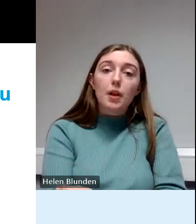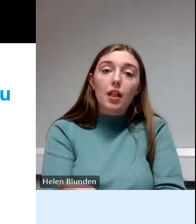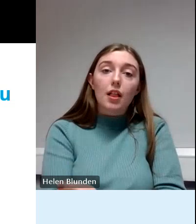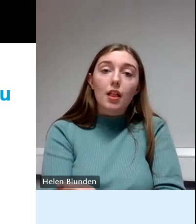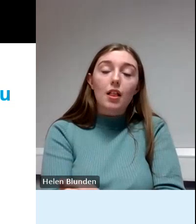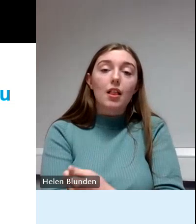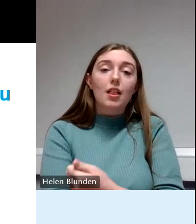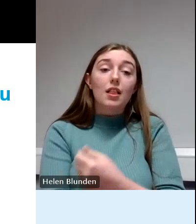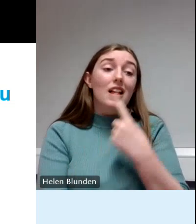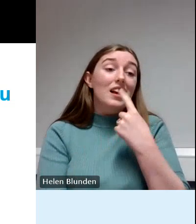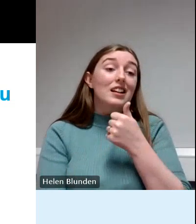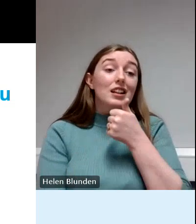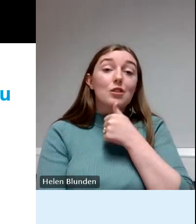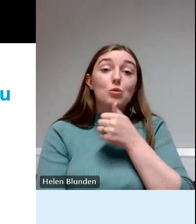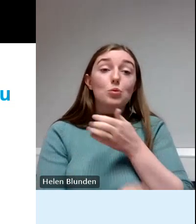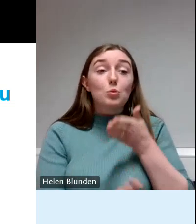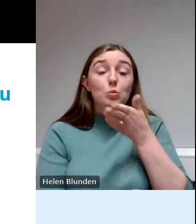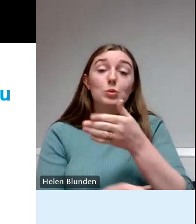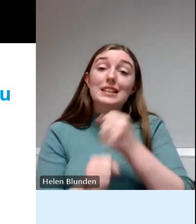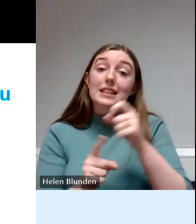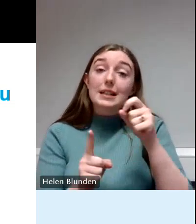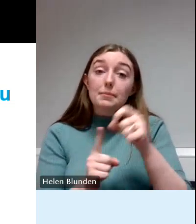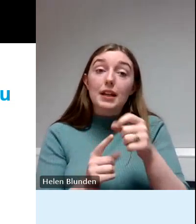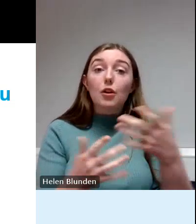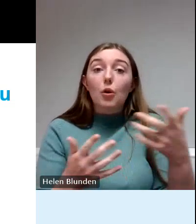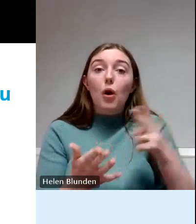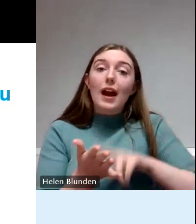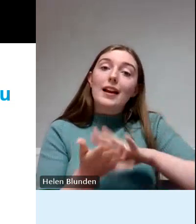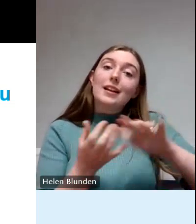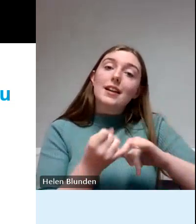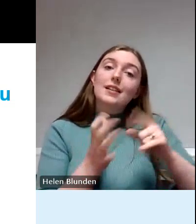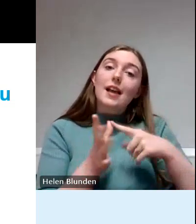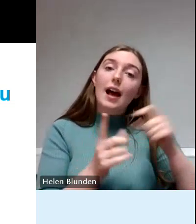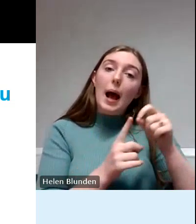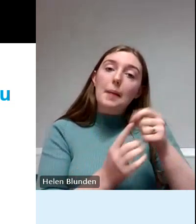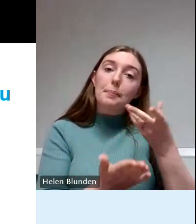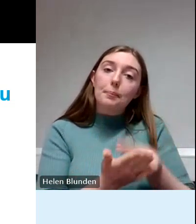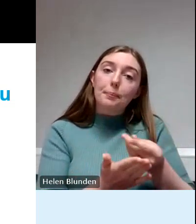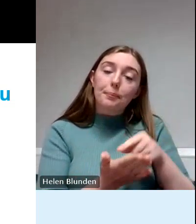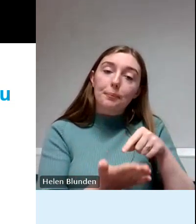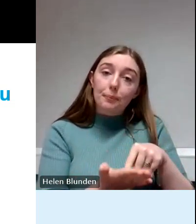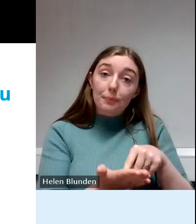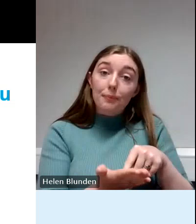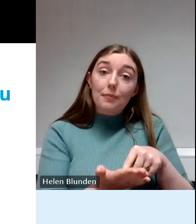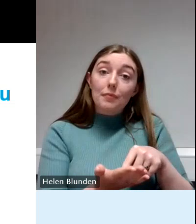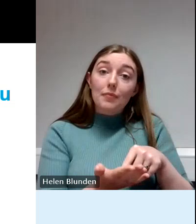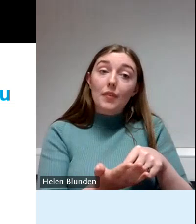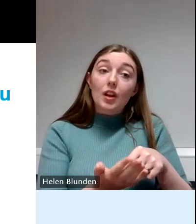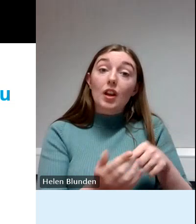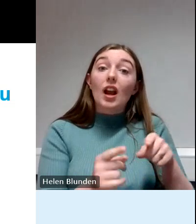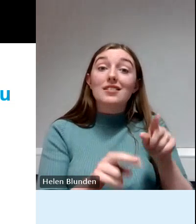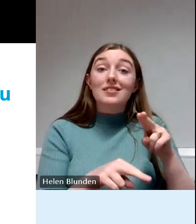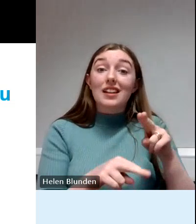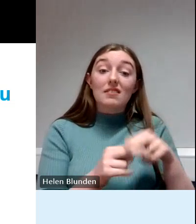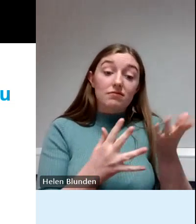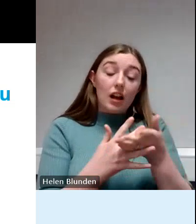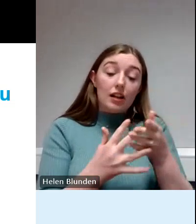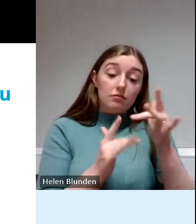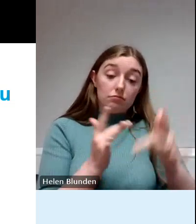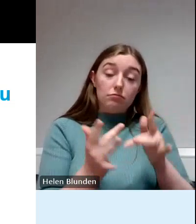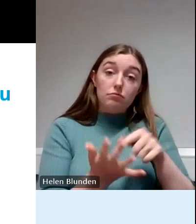either via your GP or on the NHS app. And again, for those of us who do have access to technology, the NHS